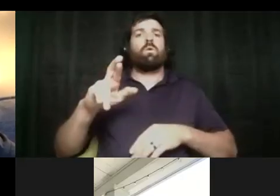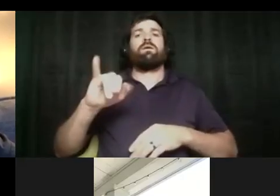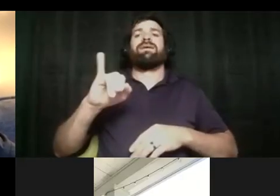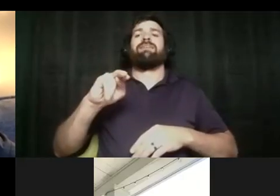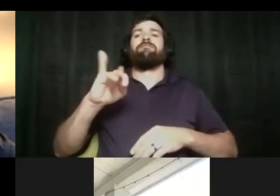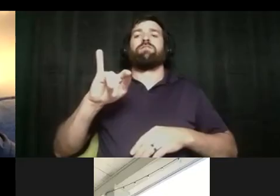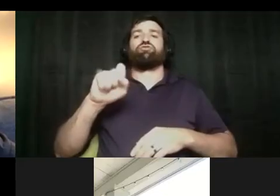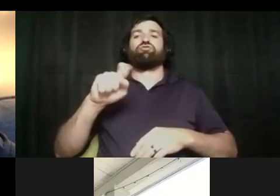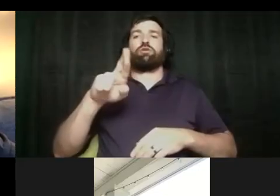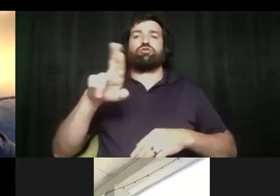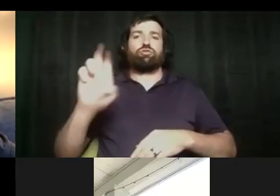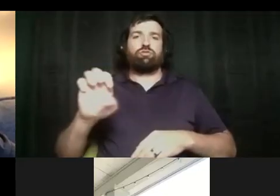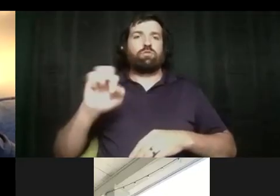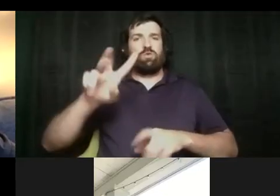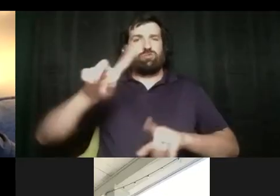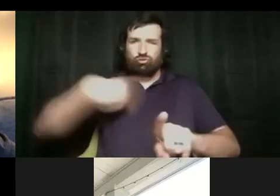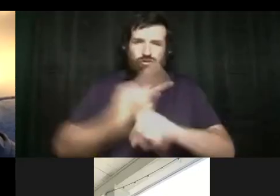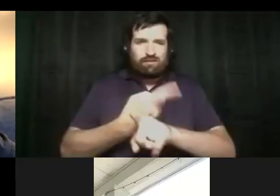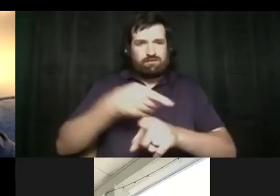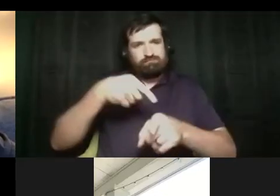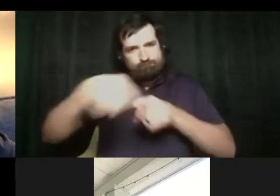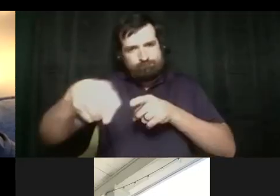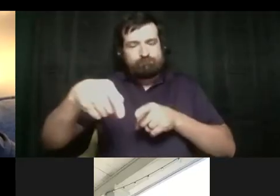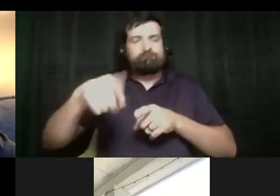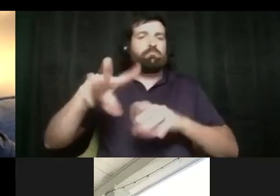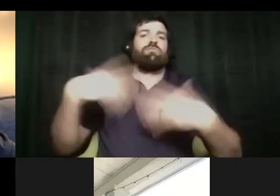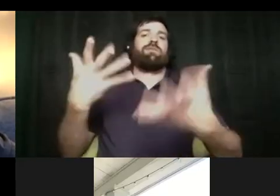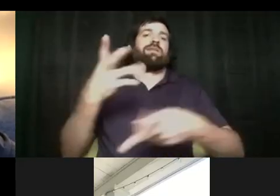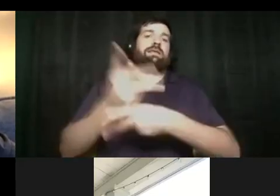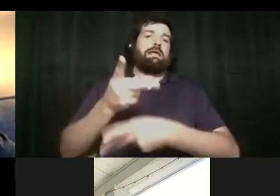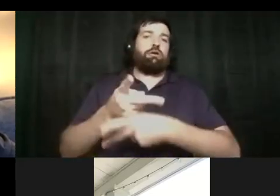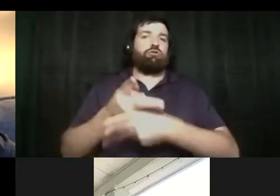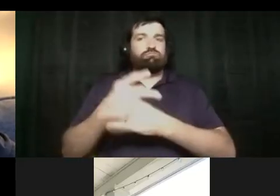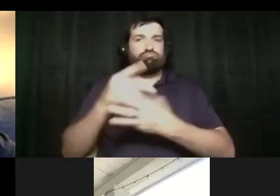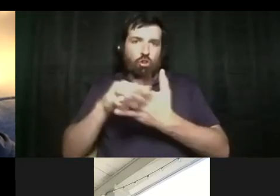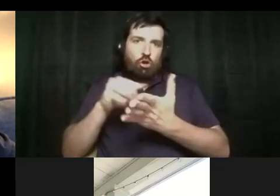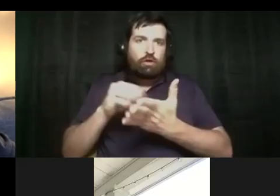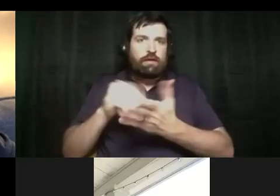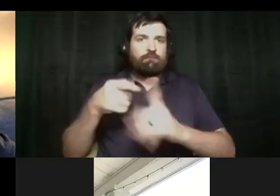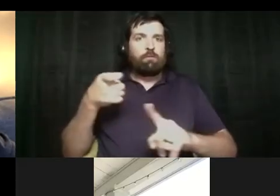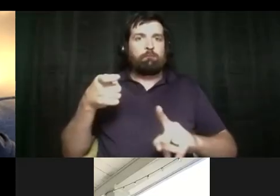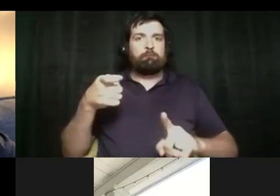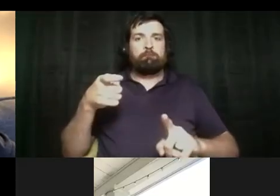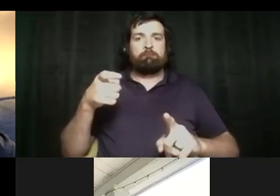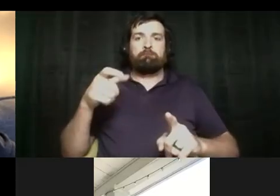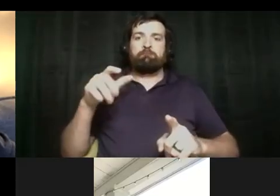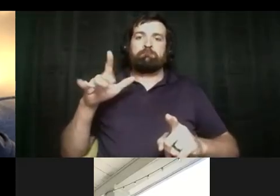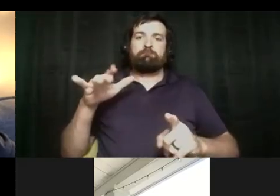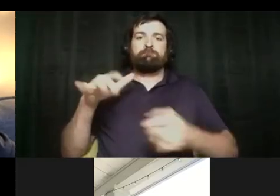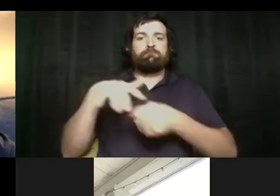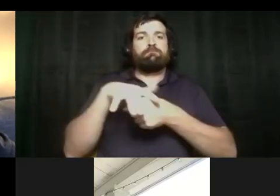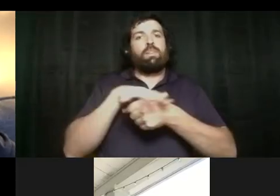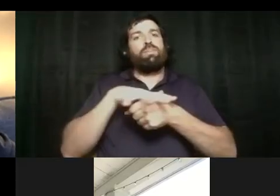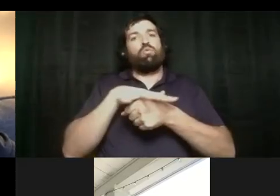is it just more like solely focused on going and providing care and like learning from like the